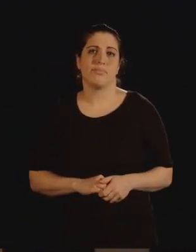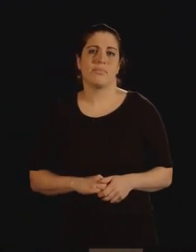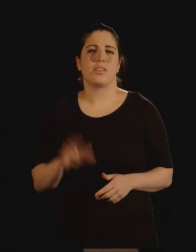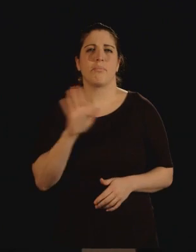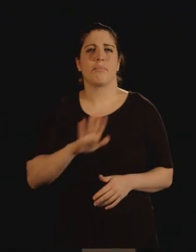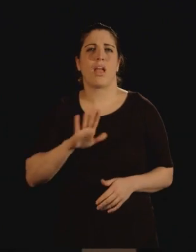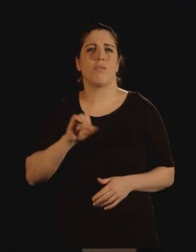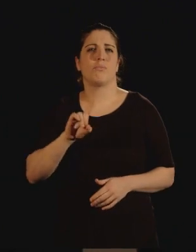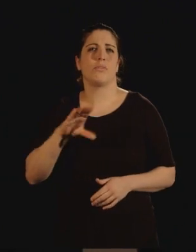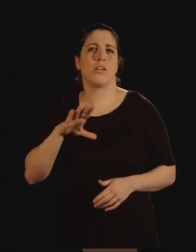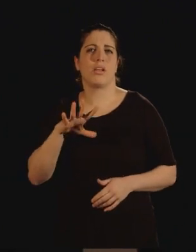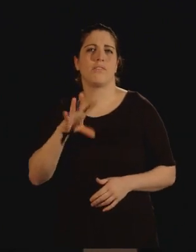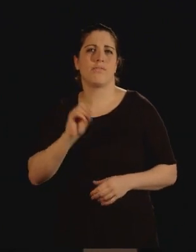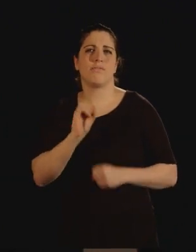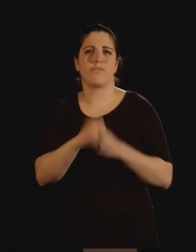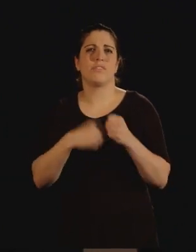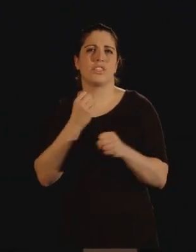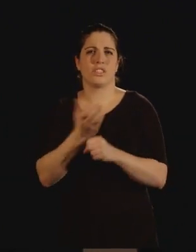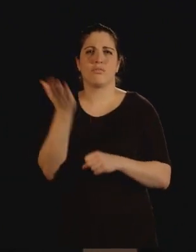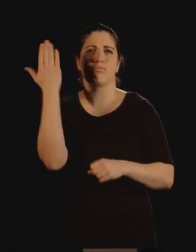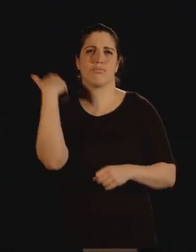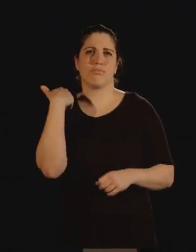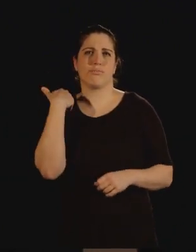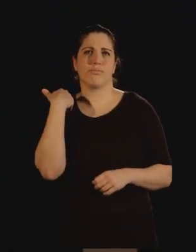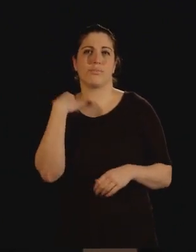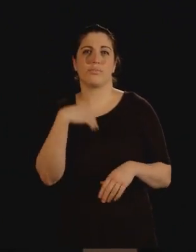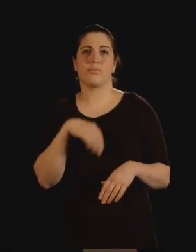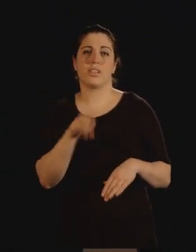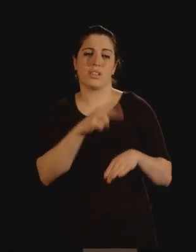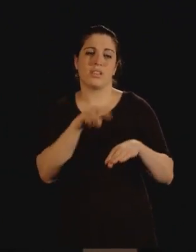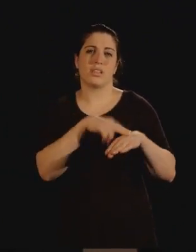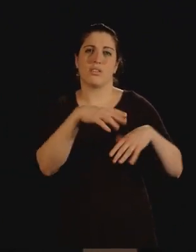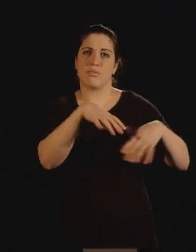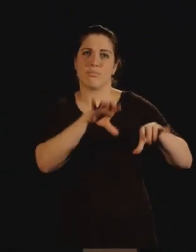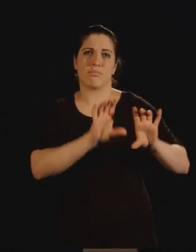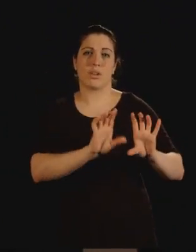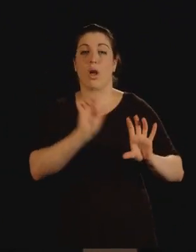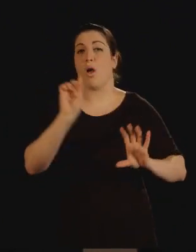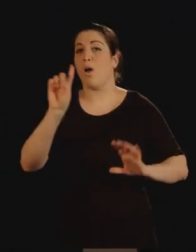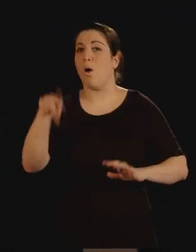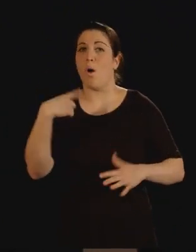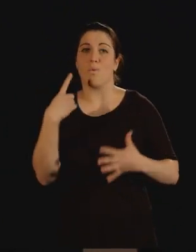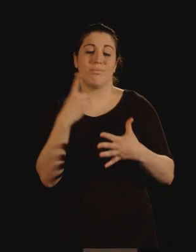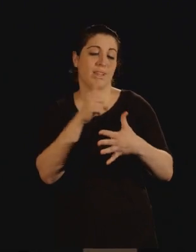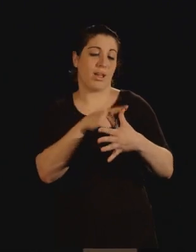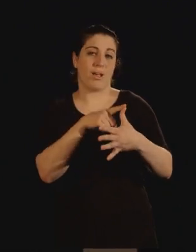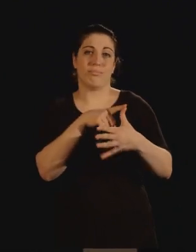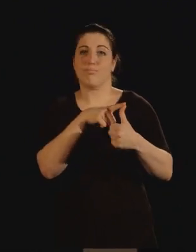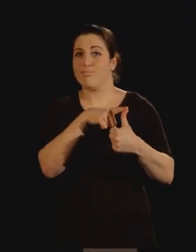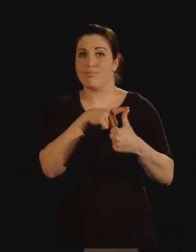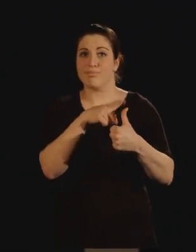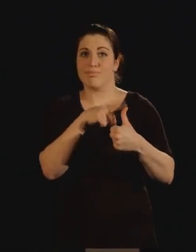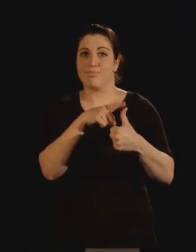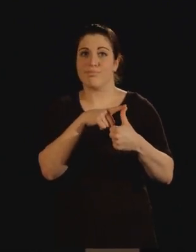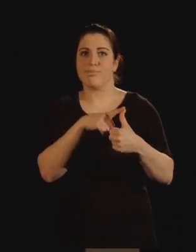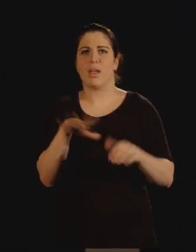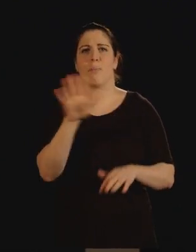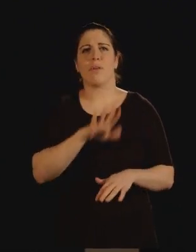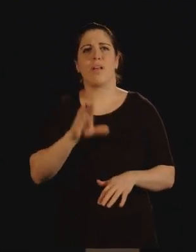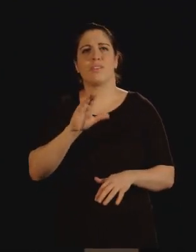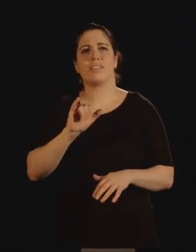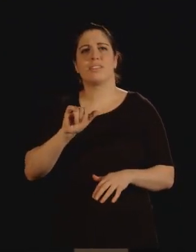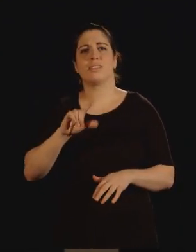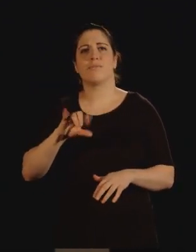In fact, over 150 years ago, green burials were the only option. That's until embalming